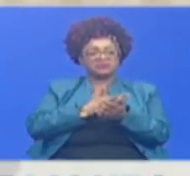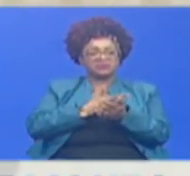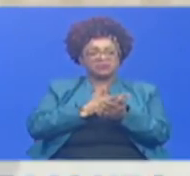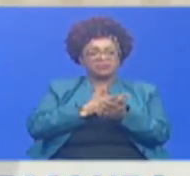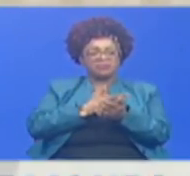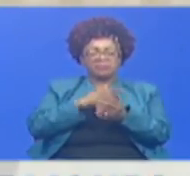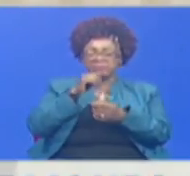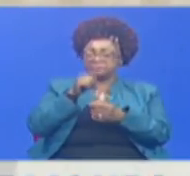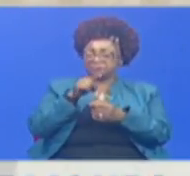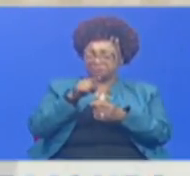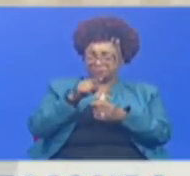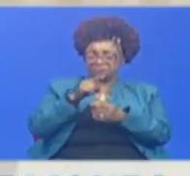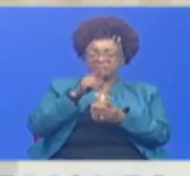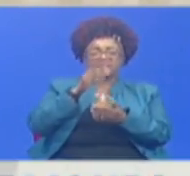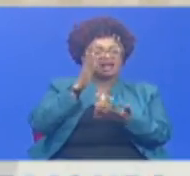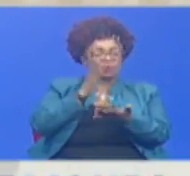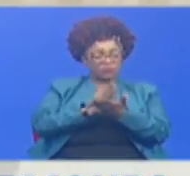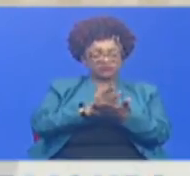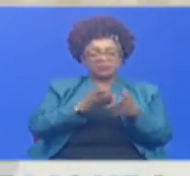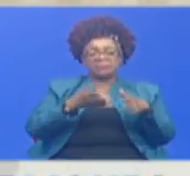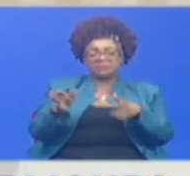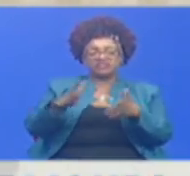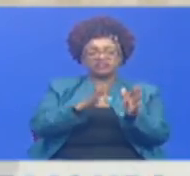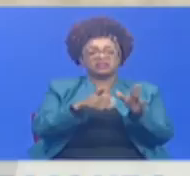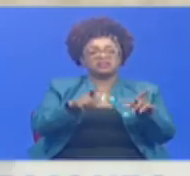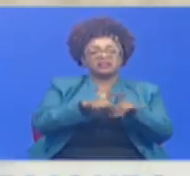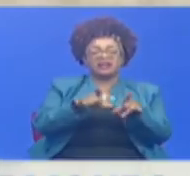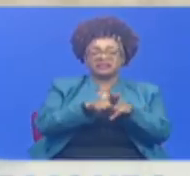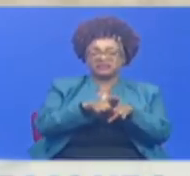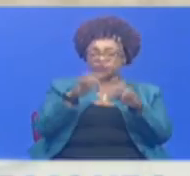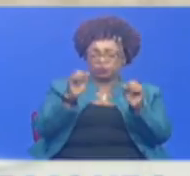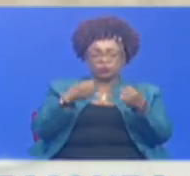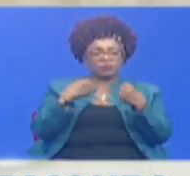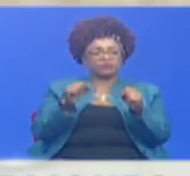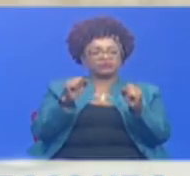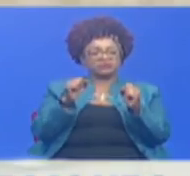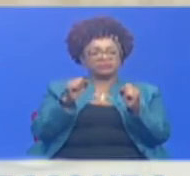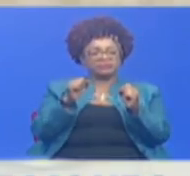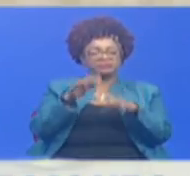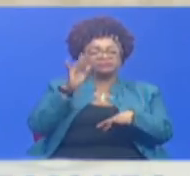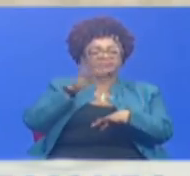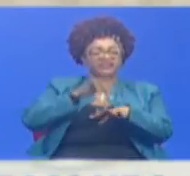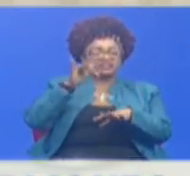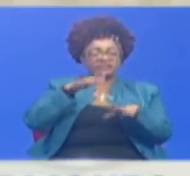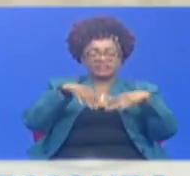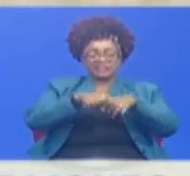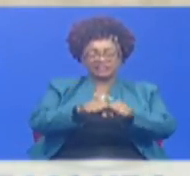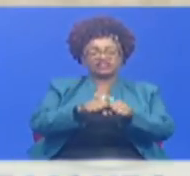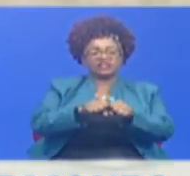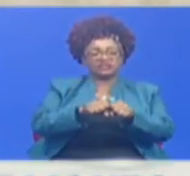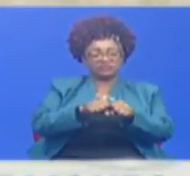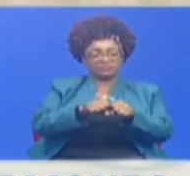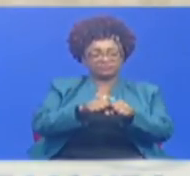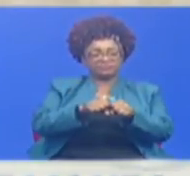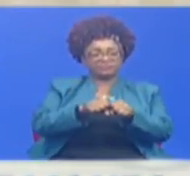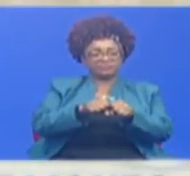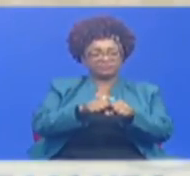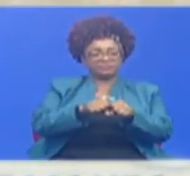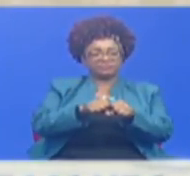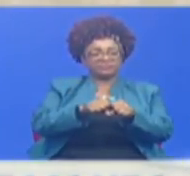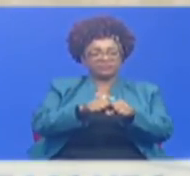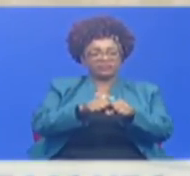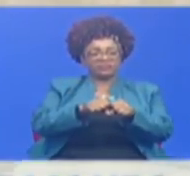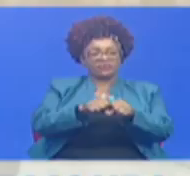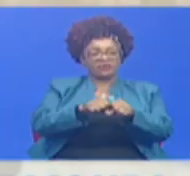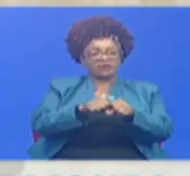inadequate measure, as it was incapable of effectively taking charge and directing